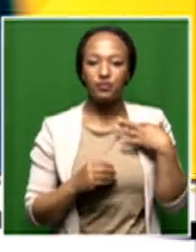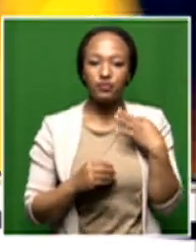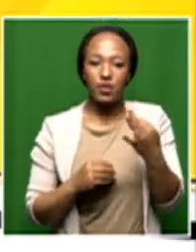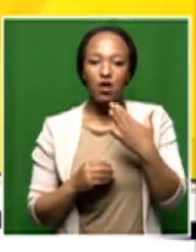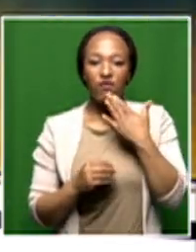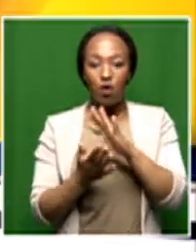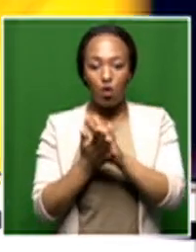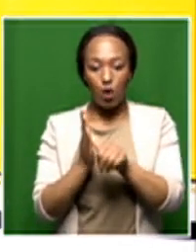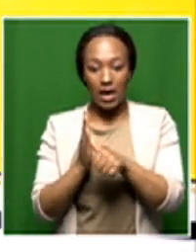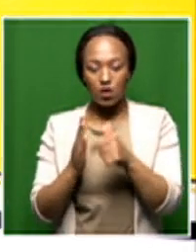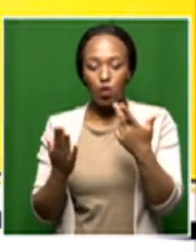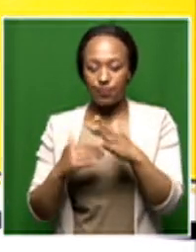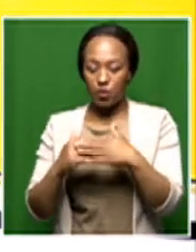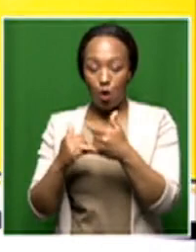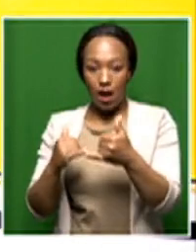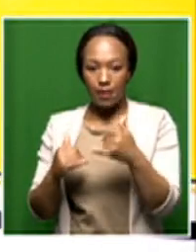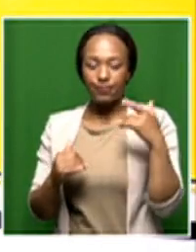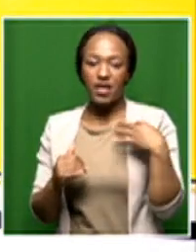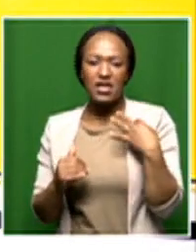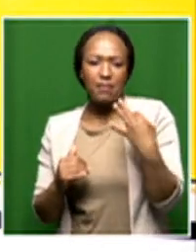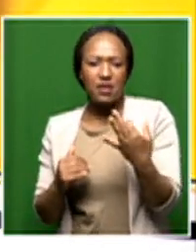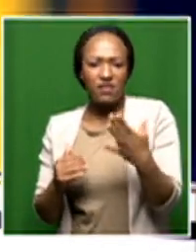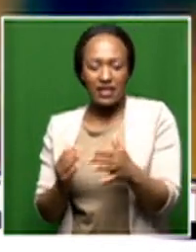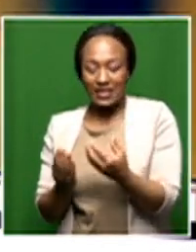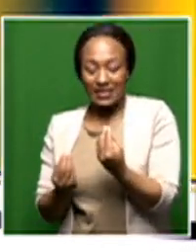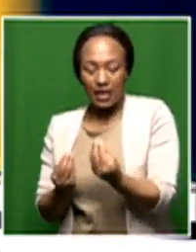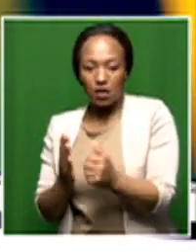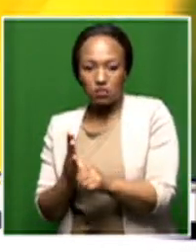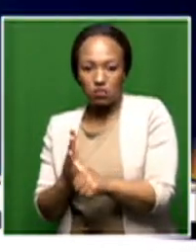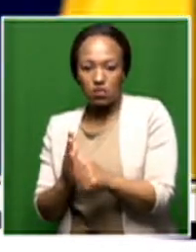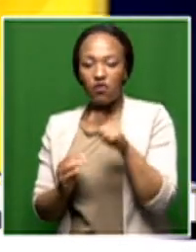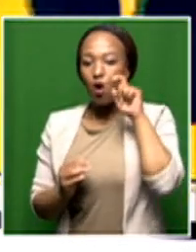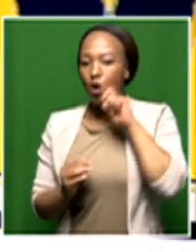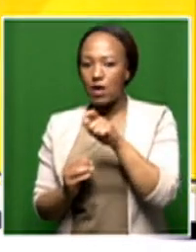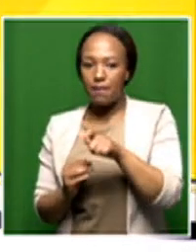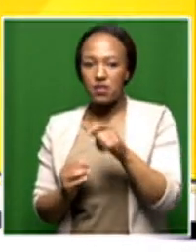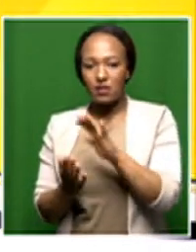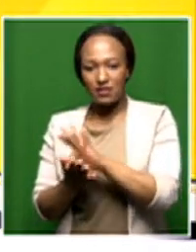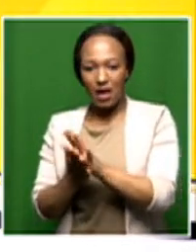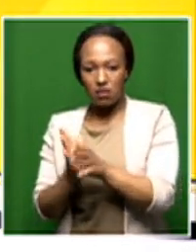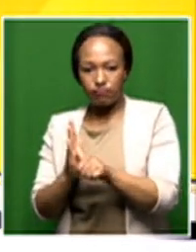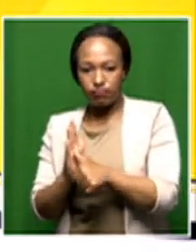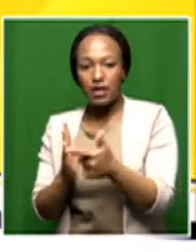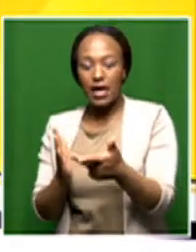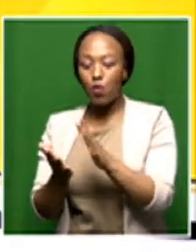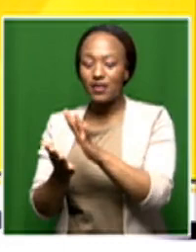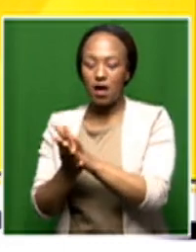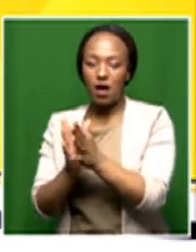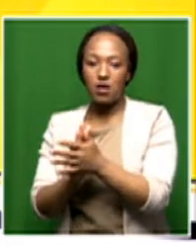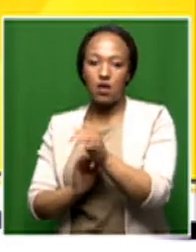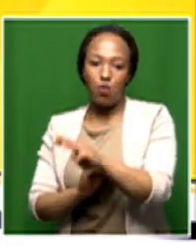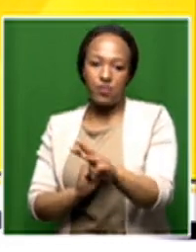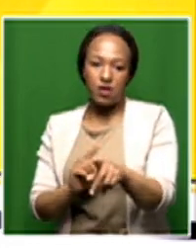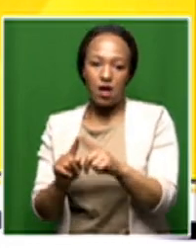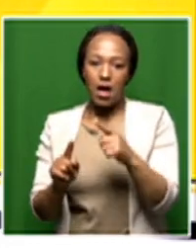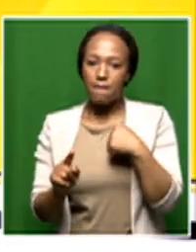grants online. Now, applicants can apply for child support, older persons and foster child grants on SASSA's website, and they will